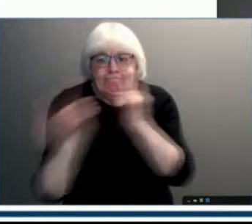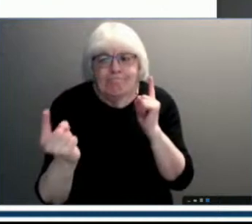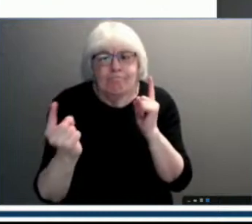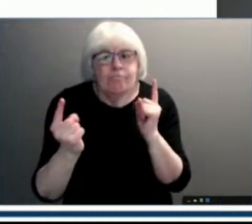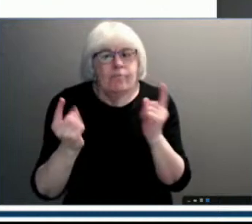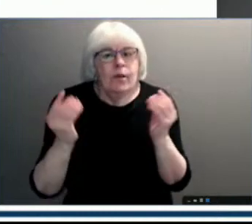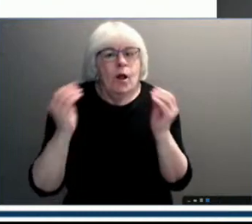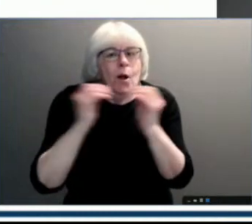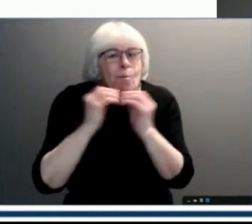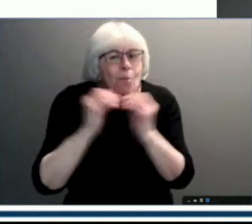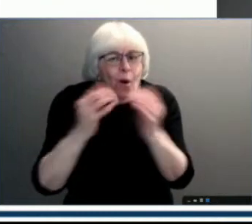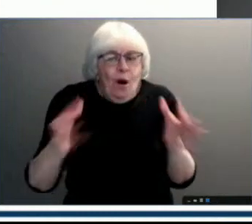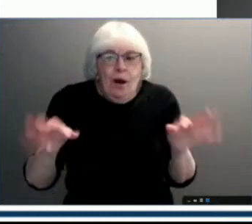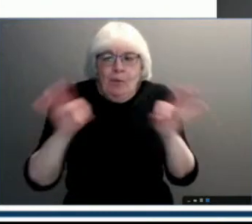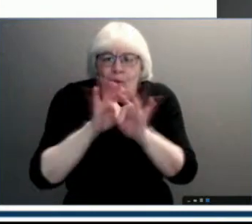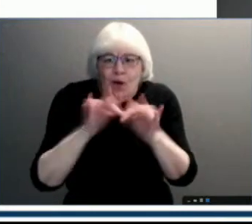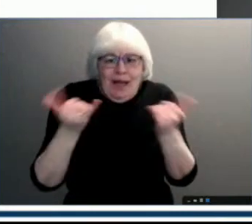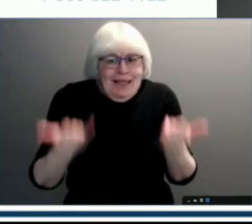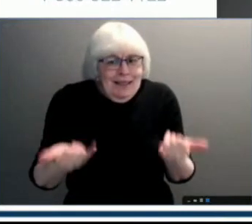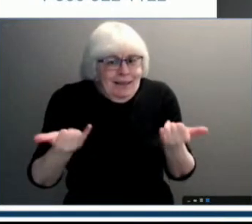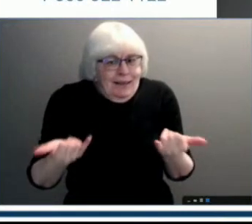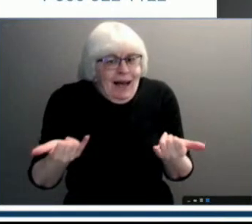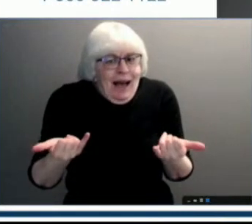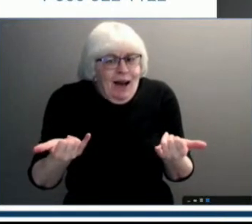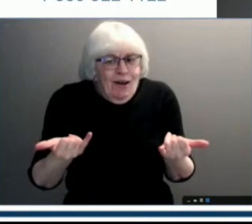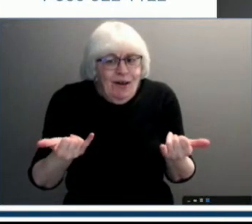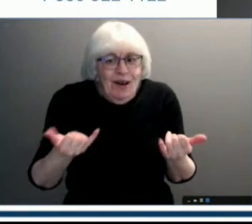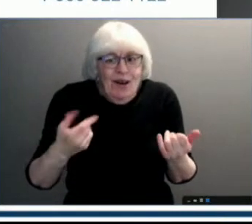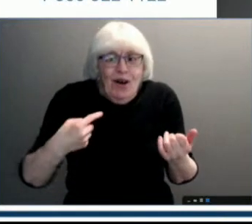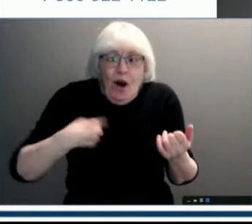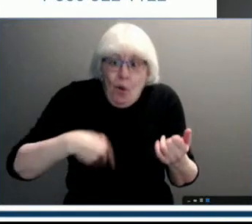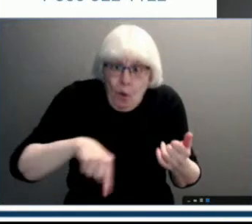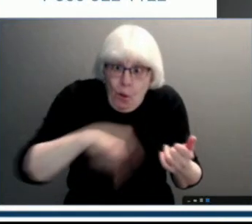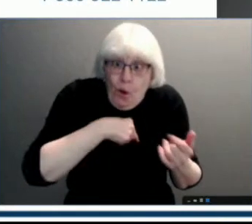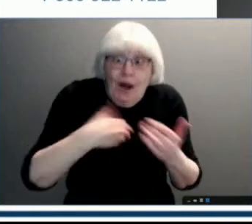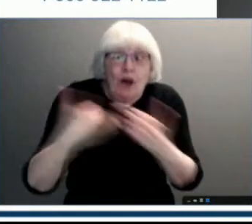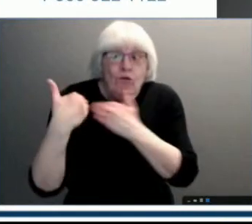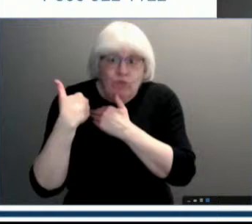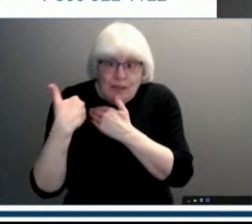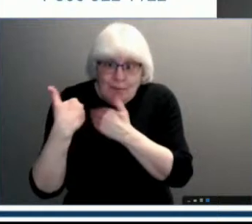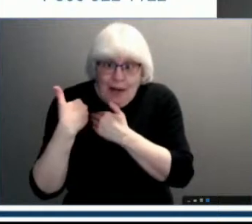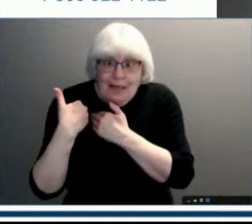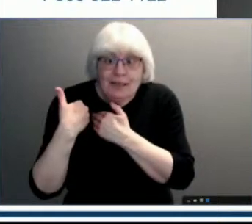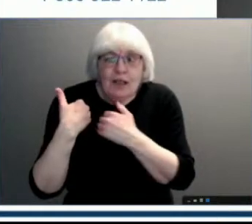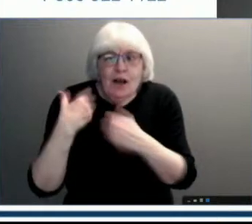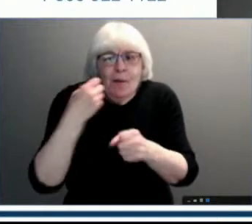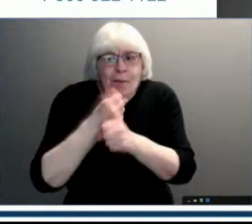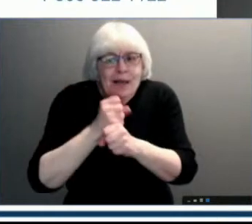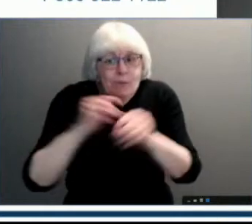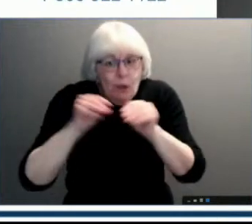because all of us have a role to play in not stopping the spread, but slowing down the spread.